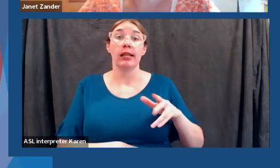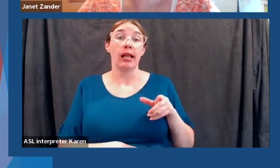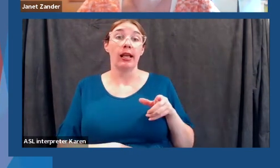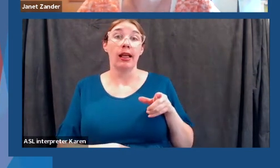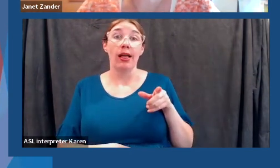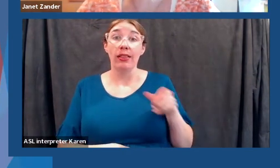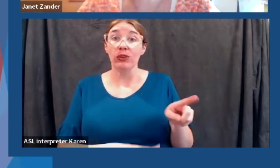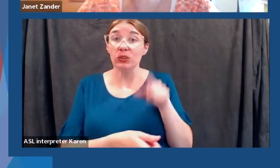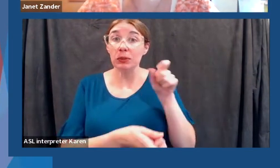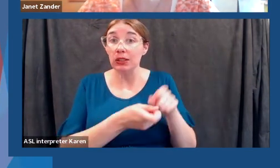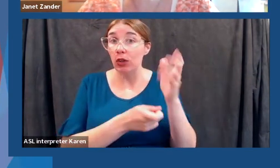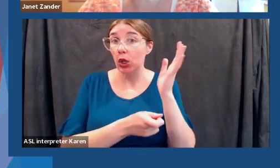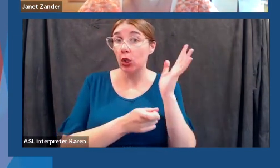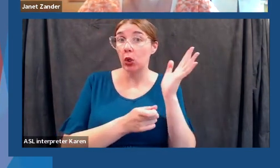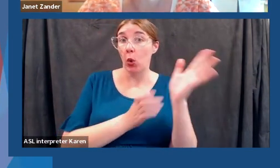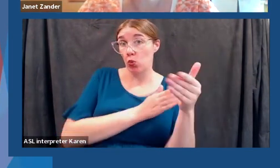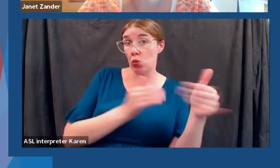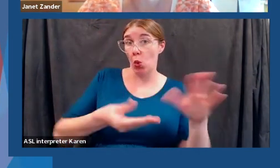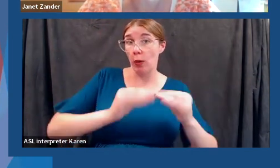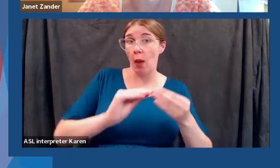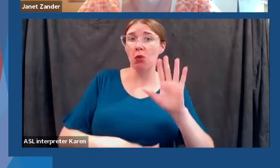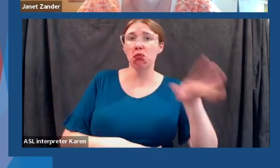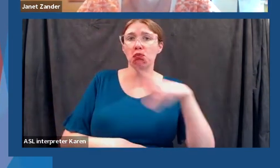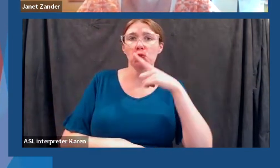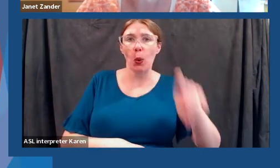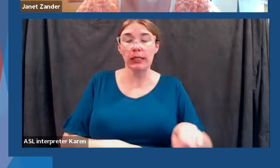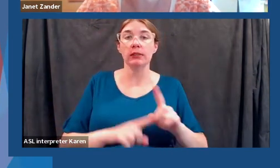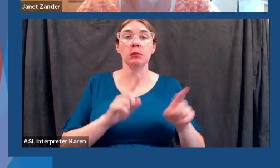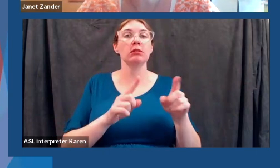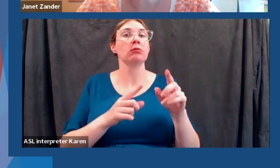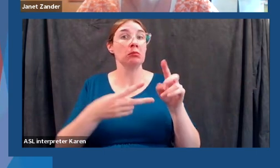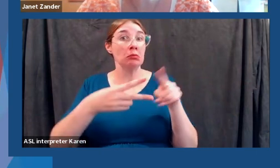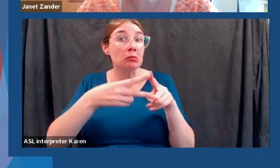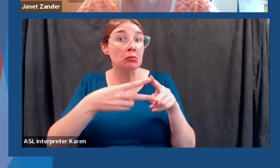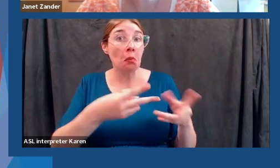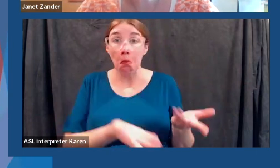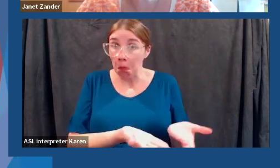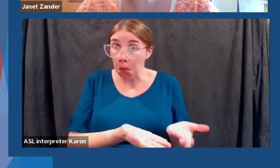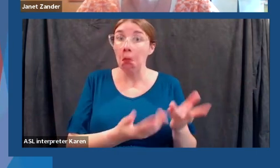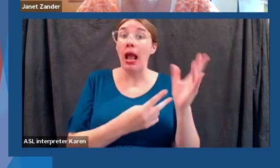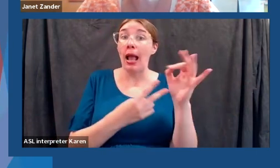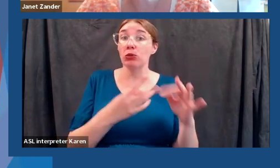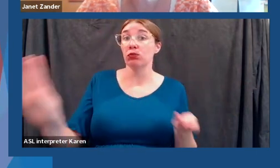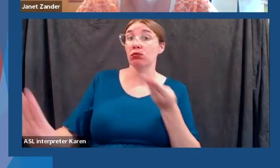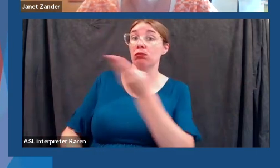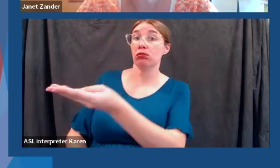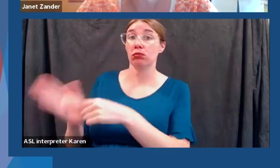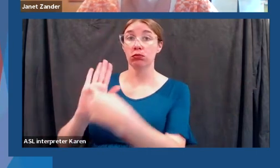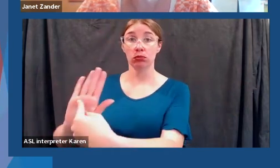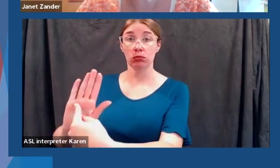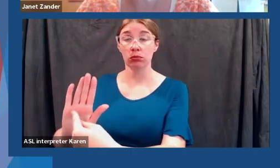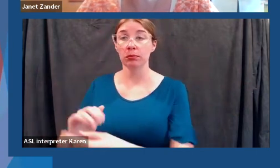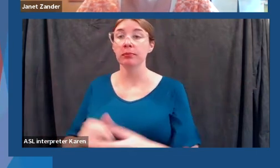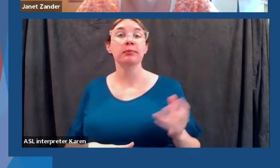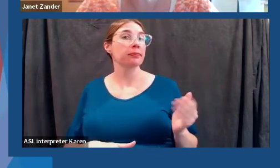not required. So again, lots of options for providing proof of residence. Next page, next